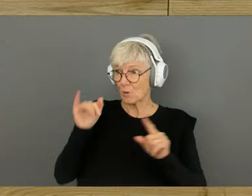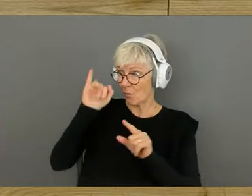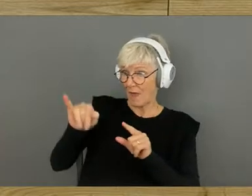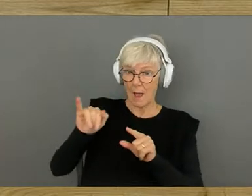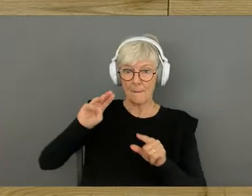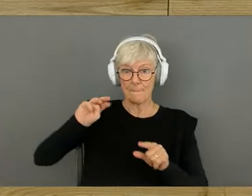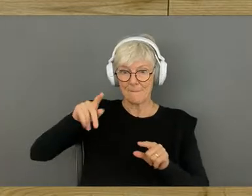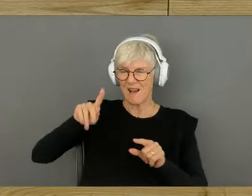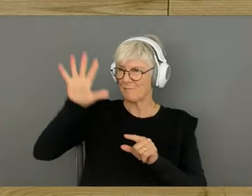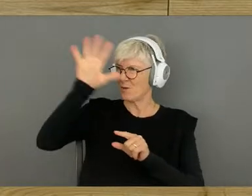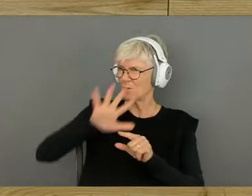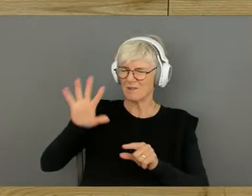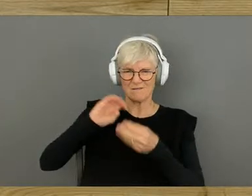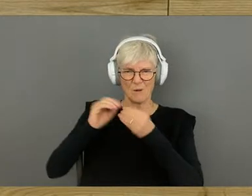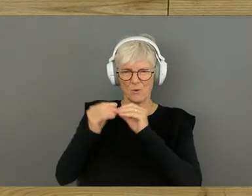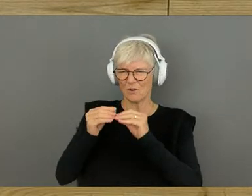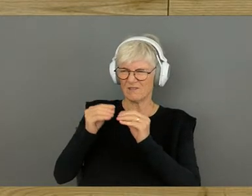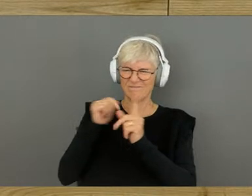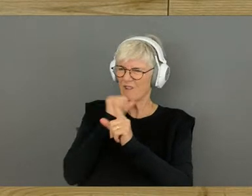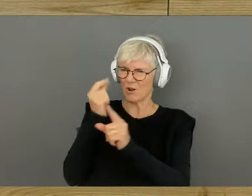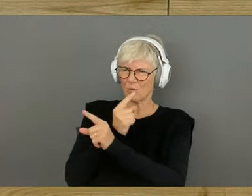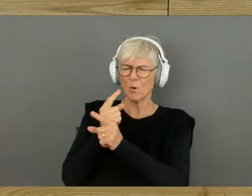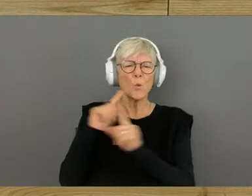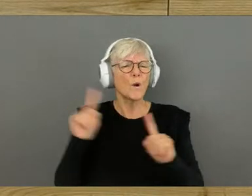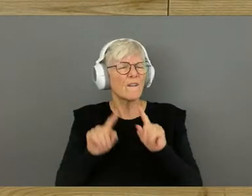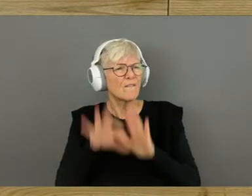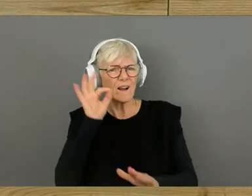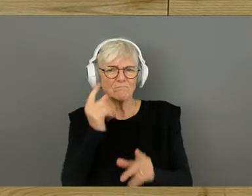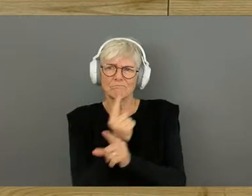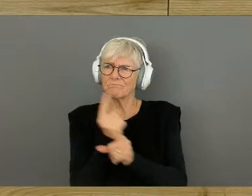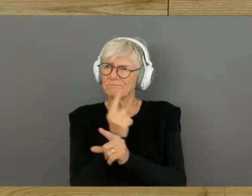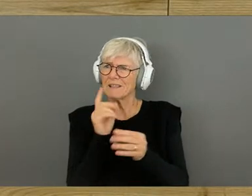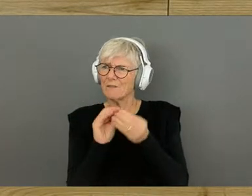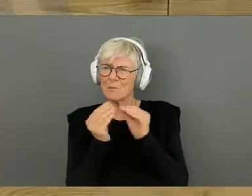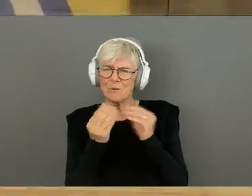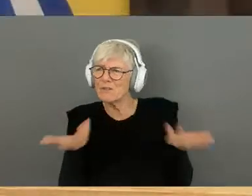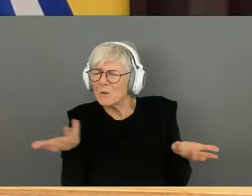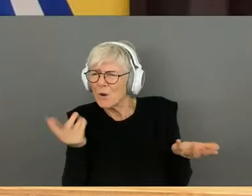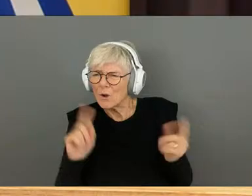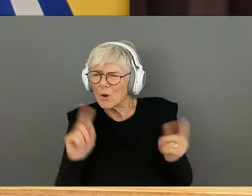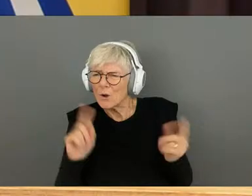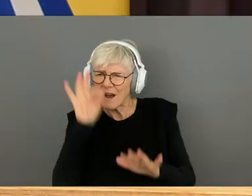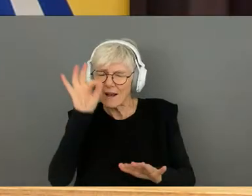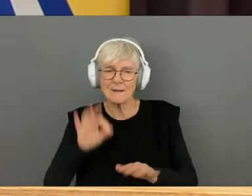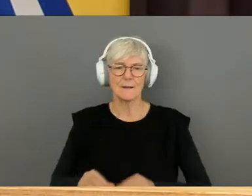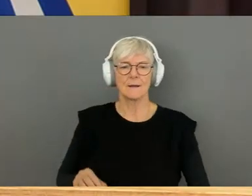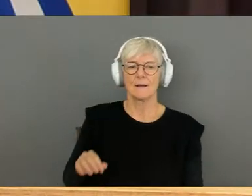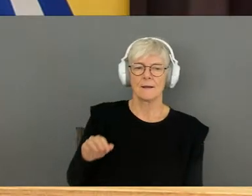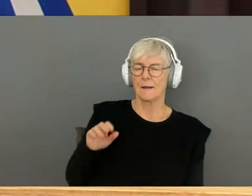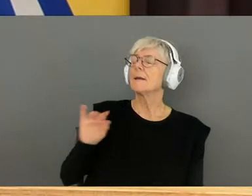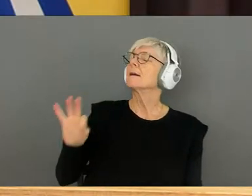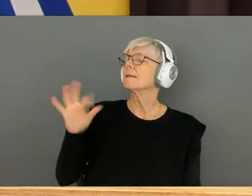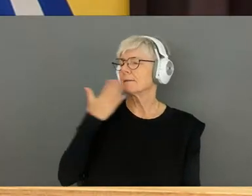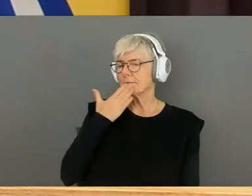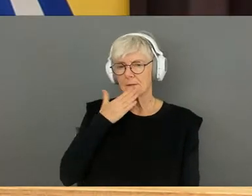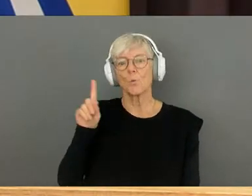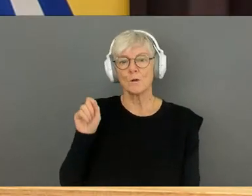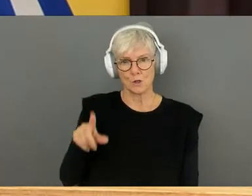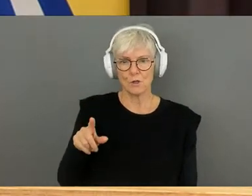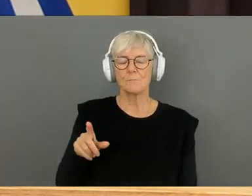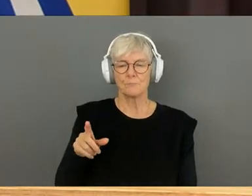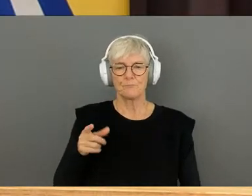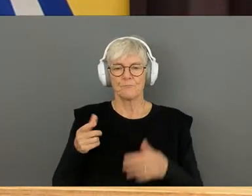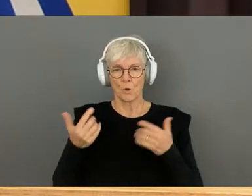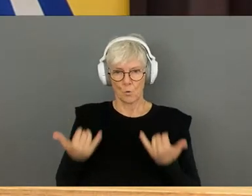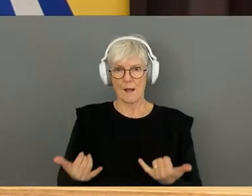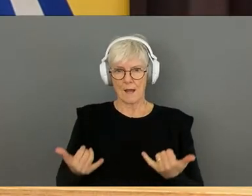online currently are not accurate. So actually, thank you for that question. We're actually working, we have our